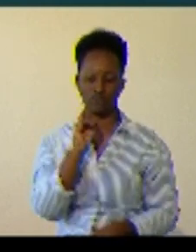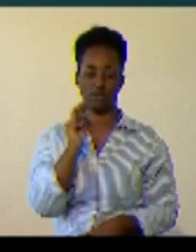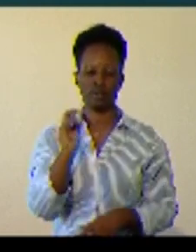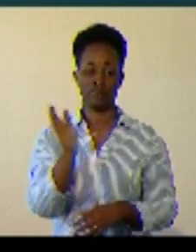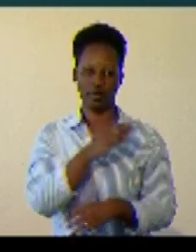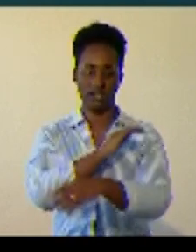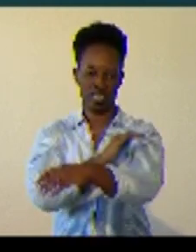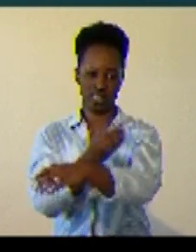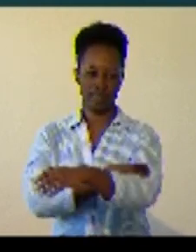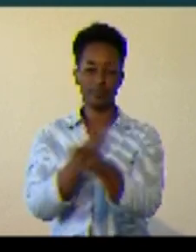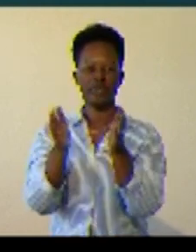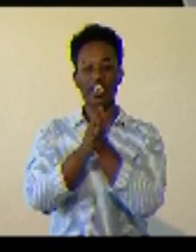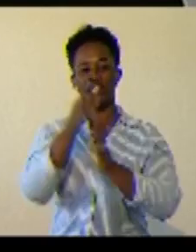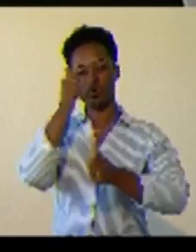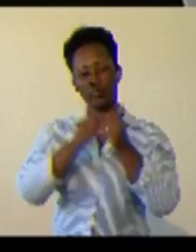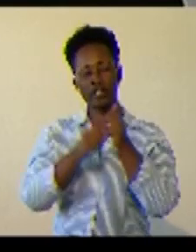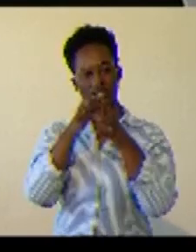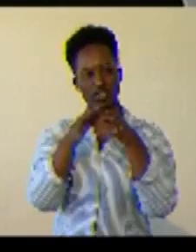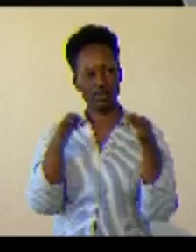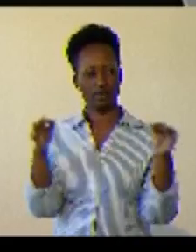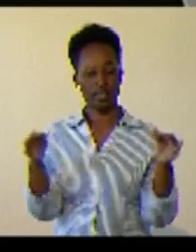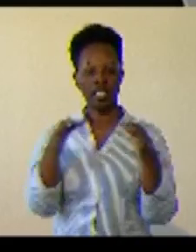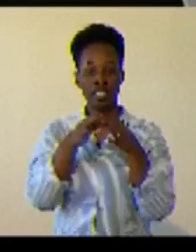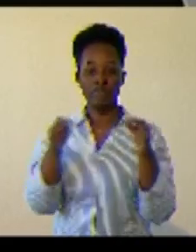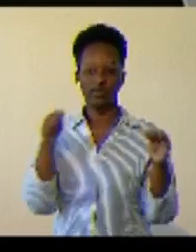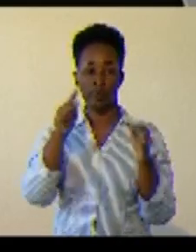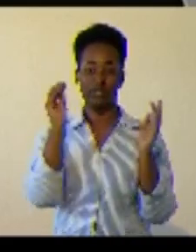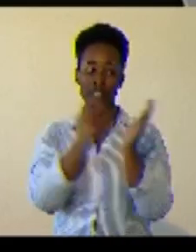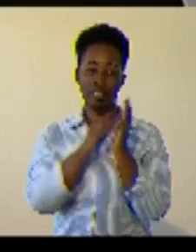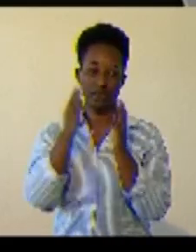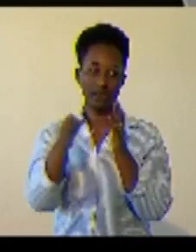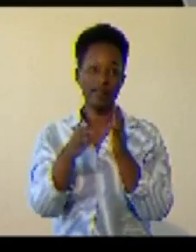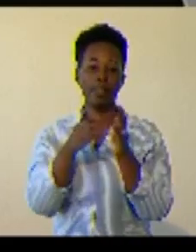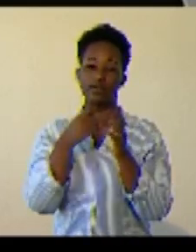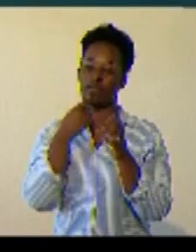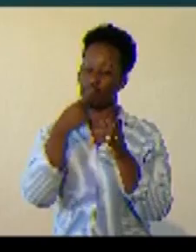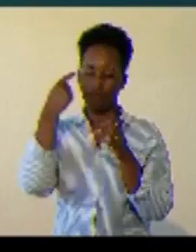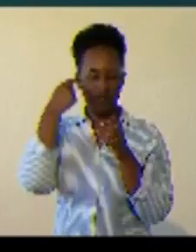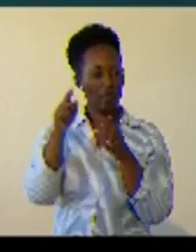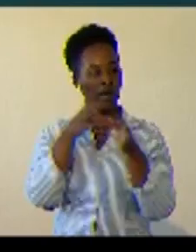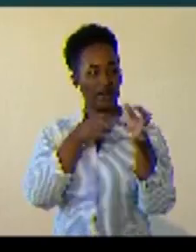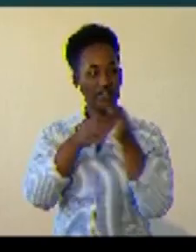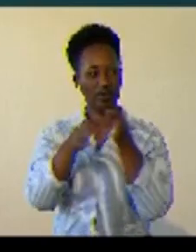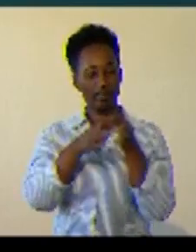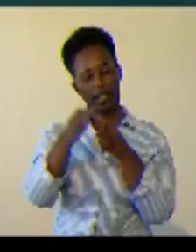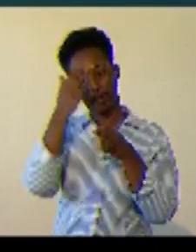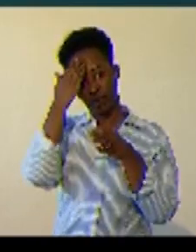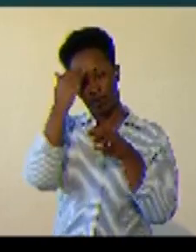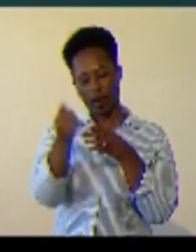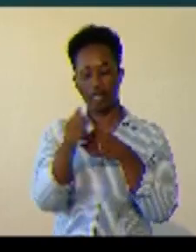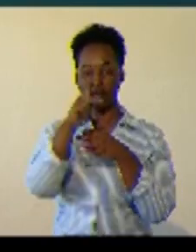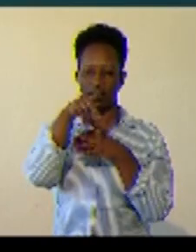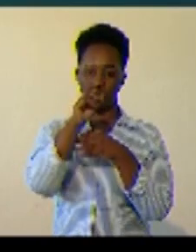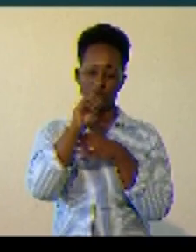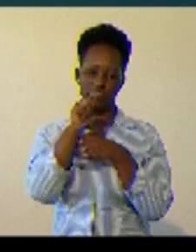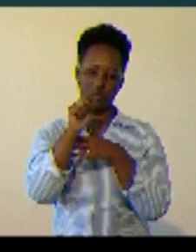And which statement, the statements we are suggesting here are to explain why a potassium